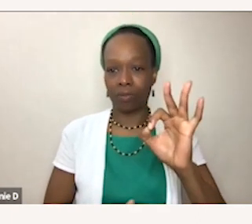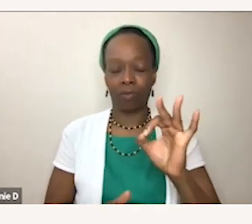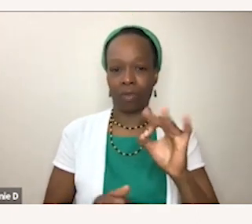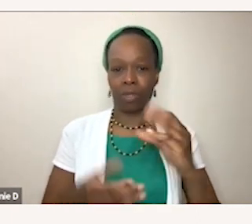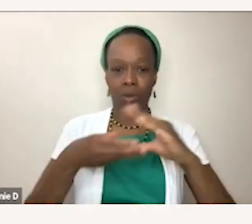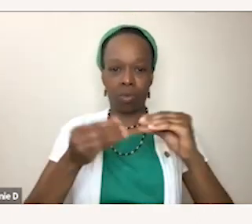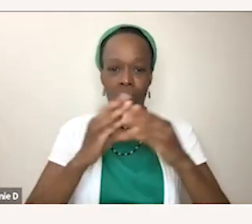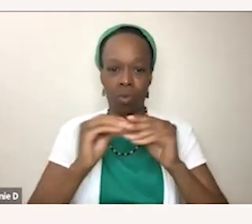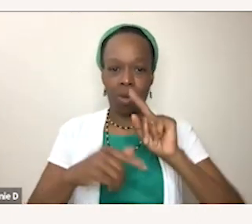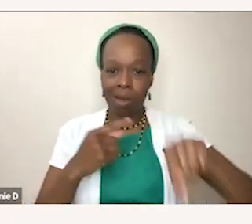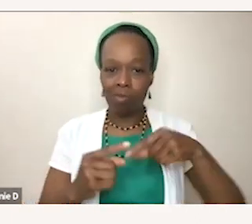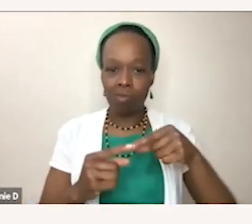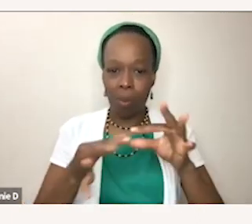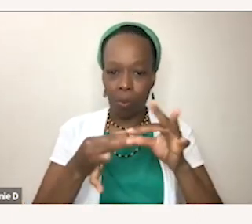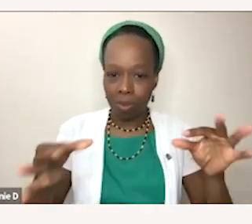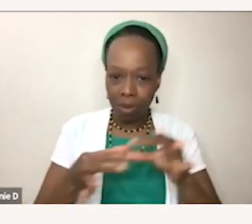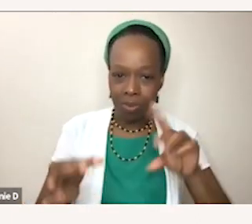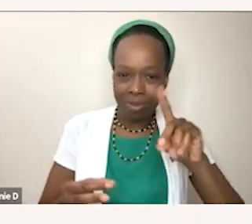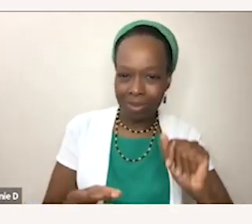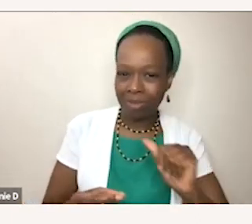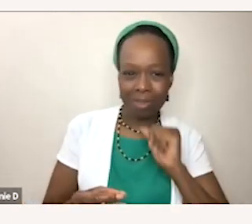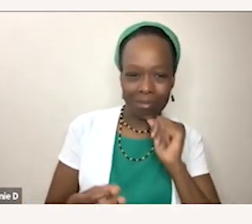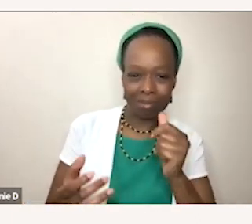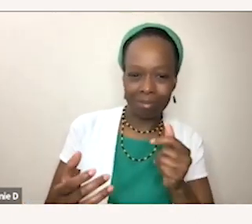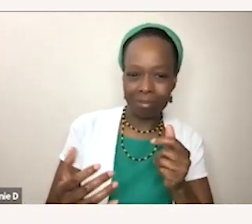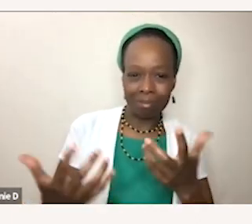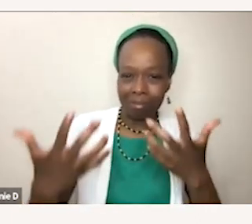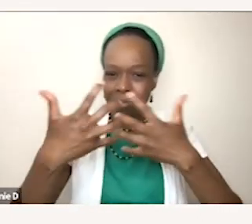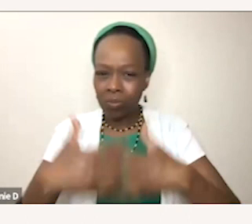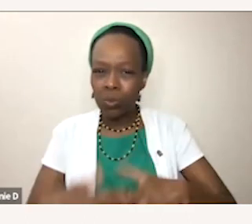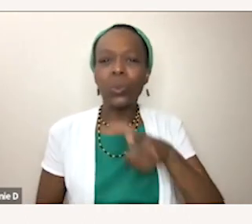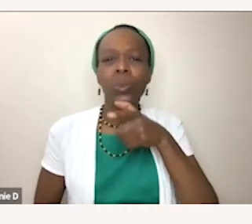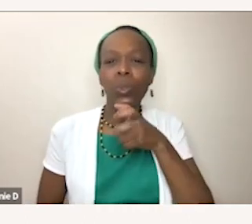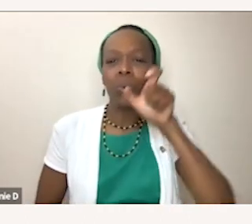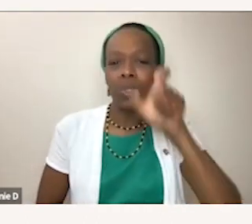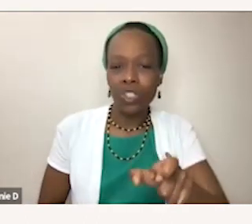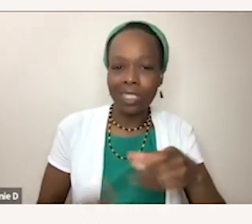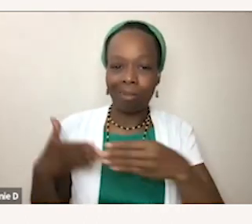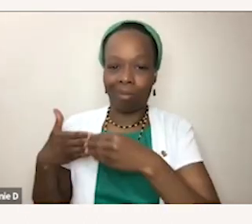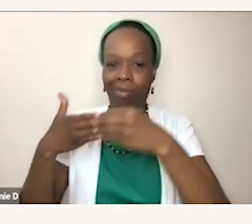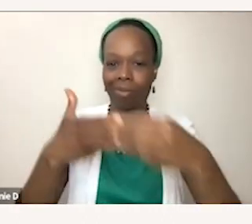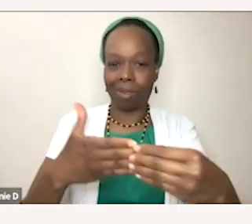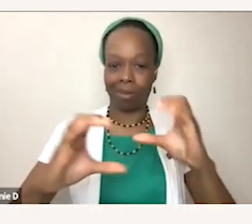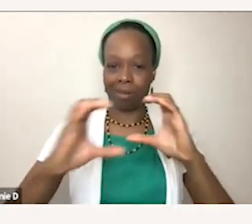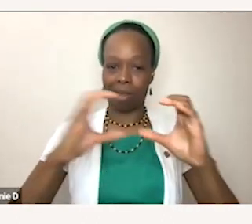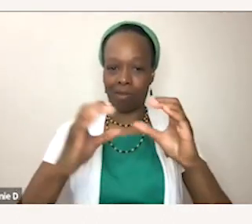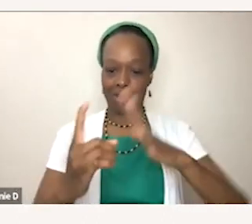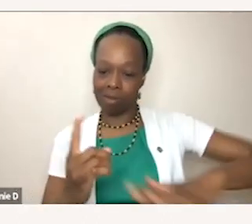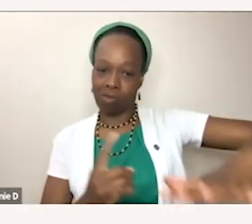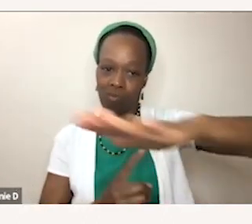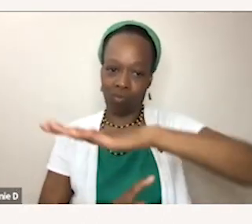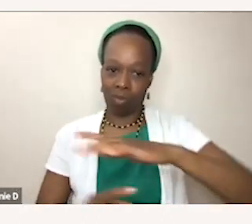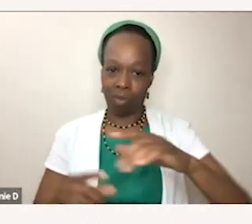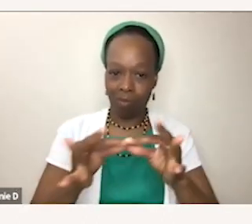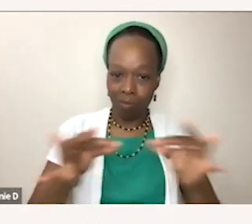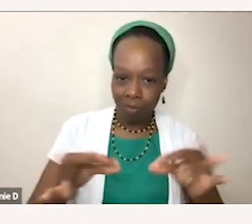the mark, then who should be leading these conversations around language and disability?